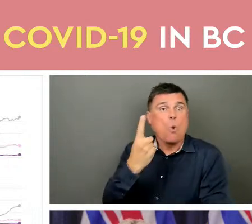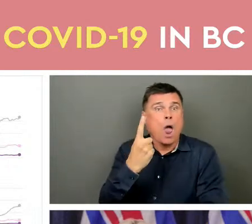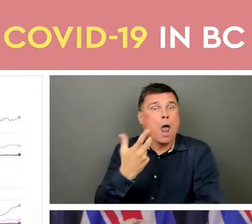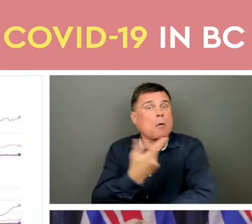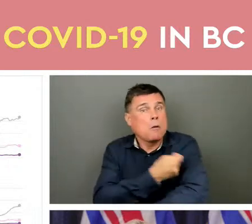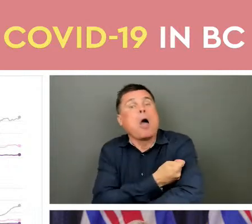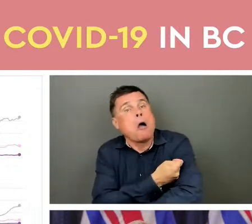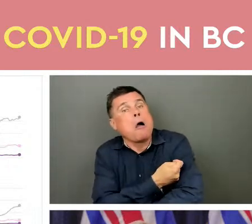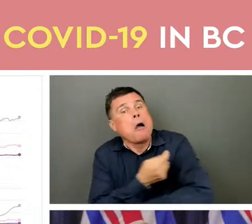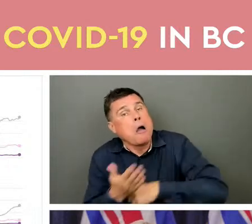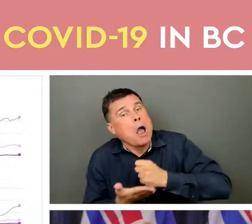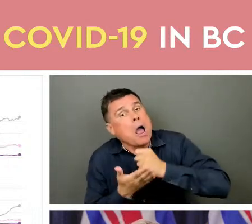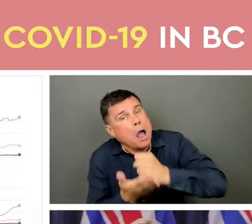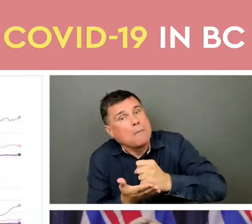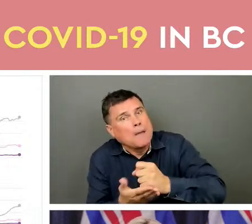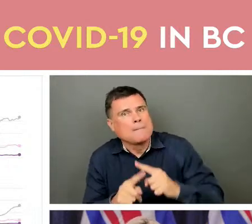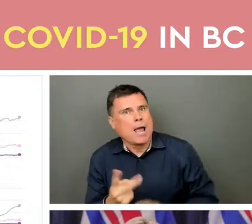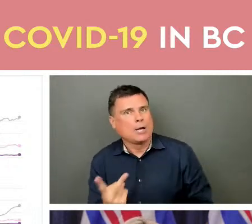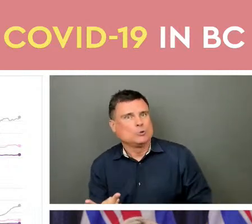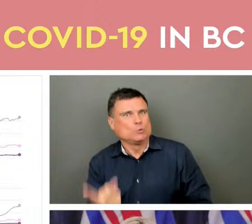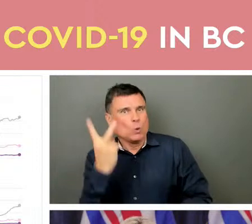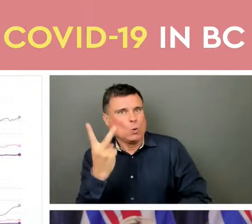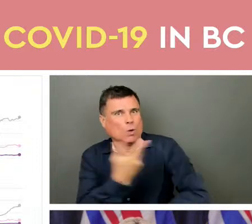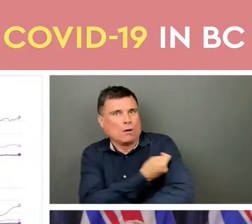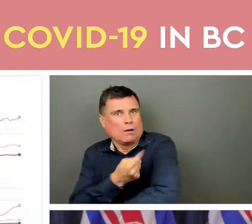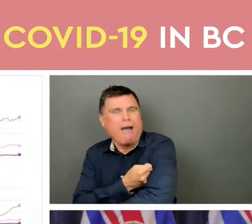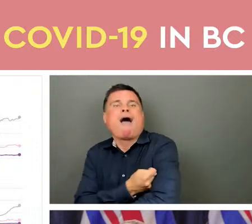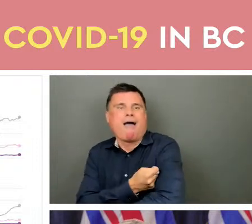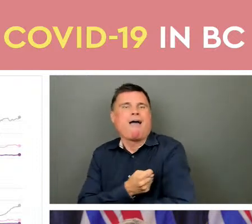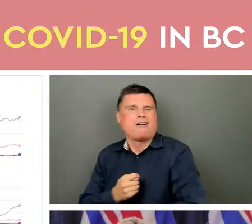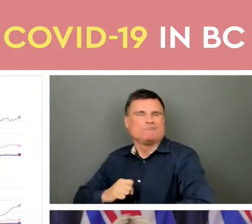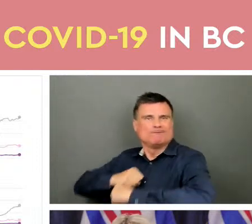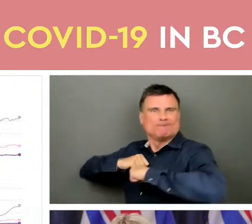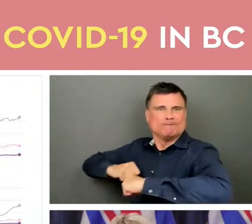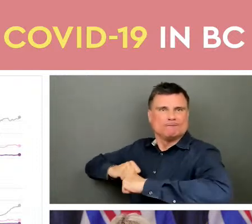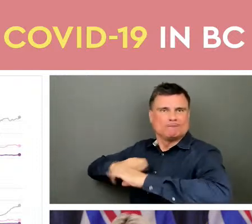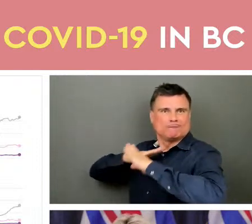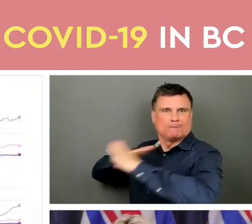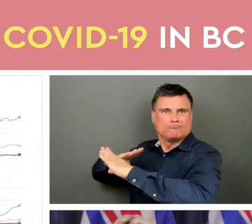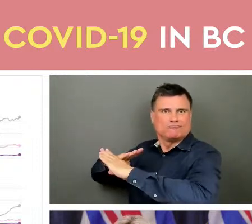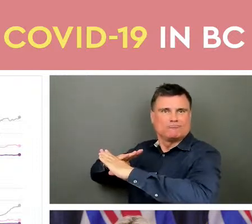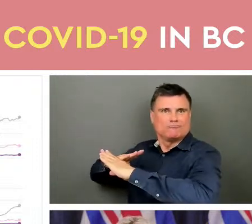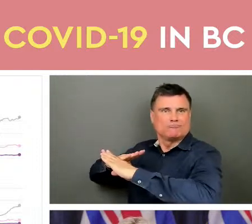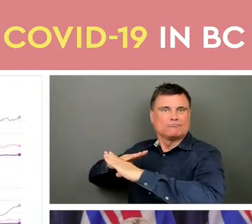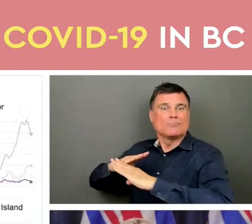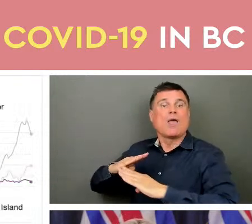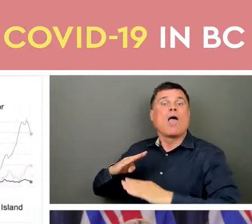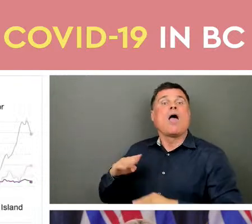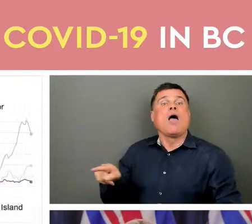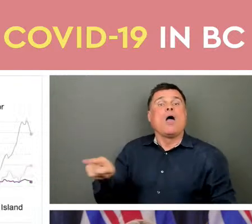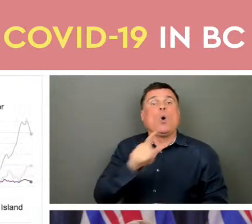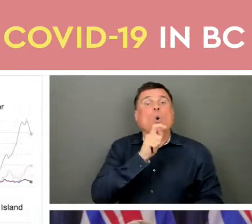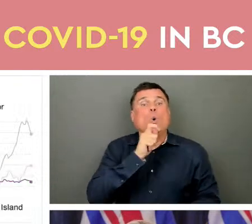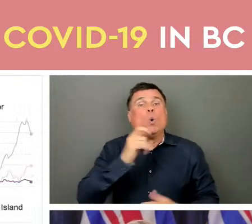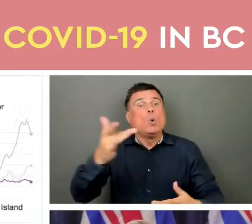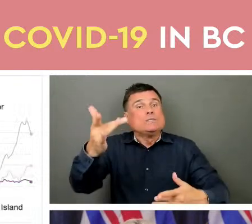age group. And it is primarily those who are unvaccinated where we're seeing cases rise.